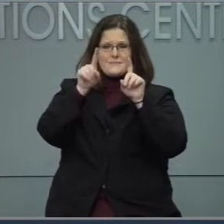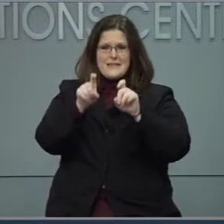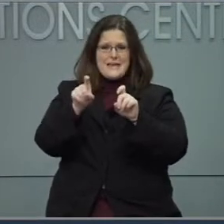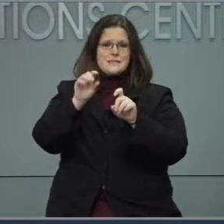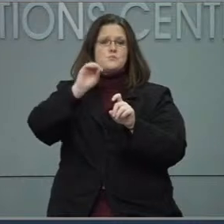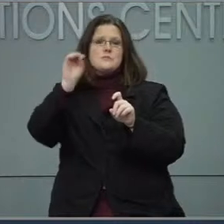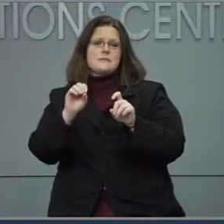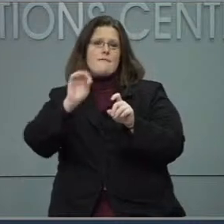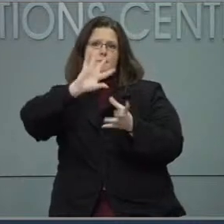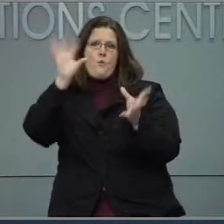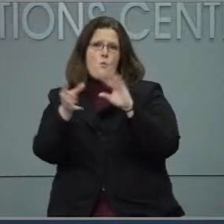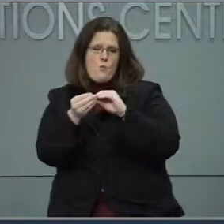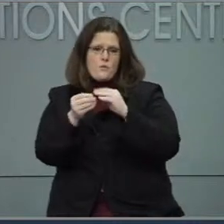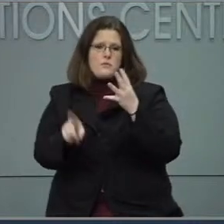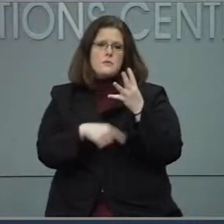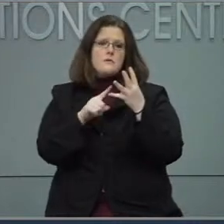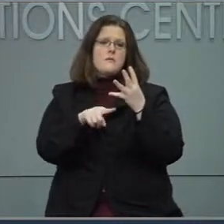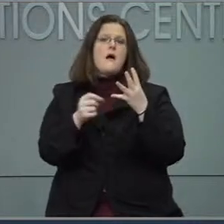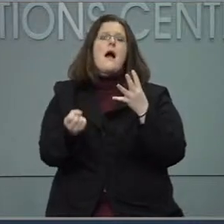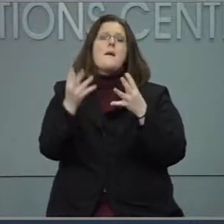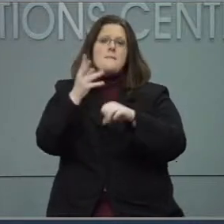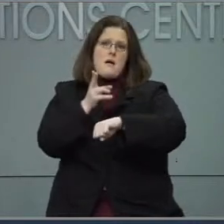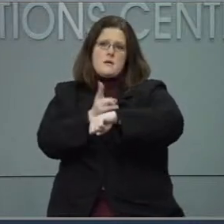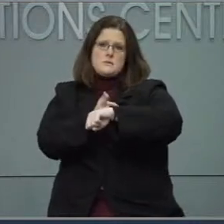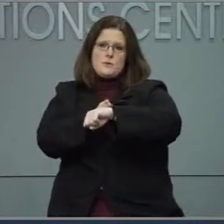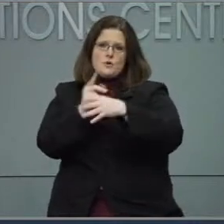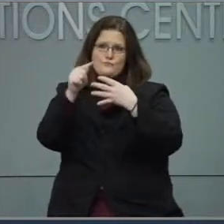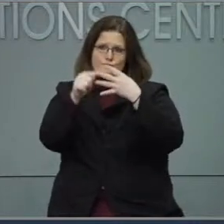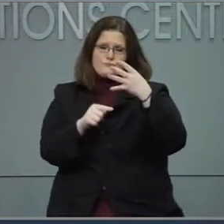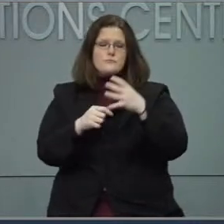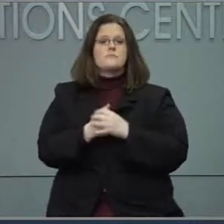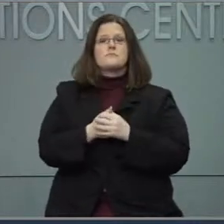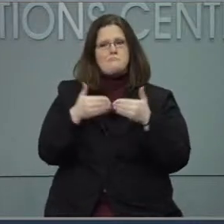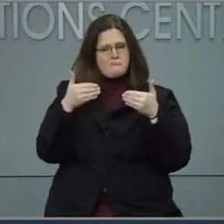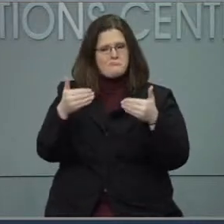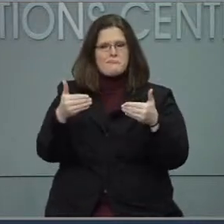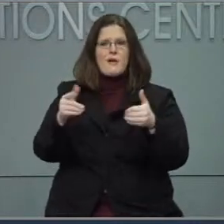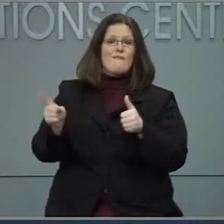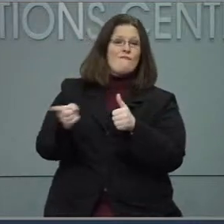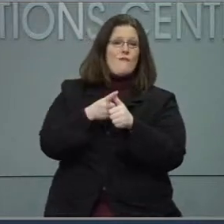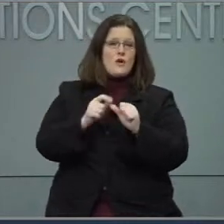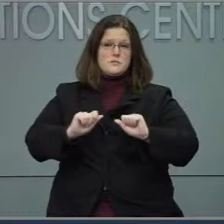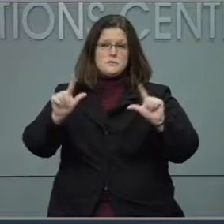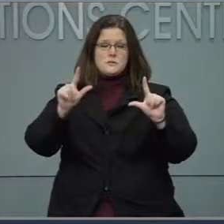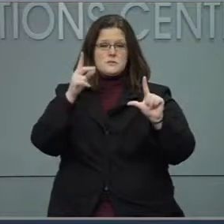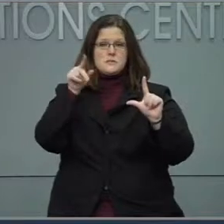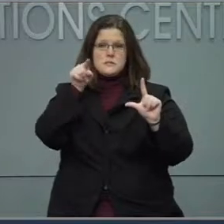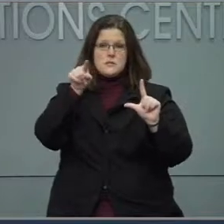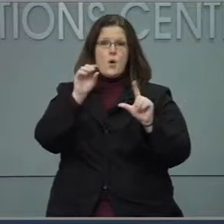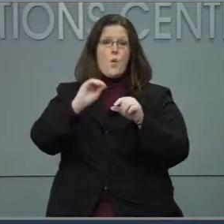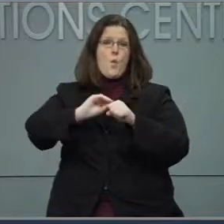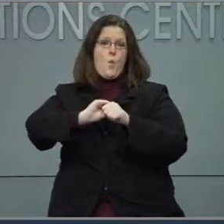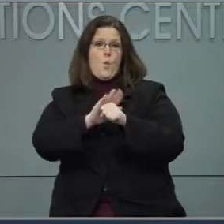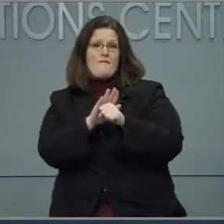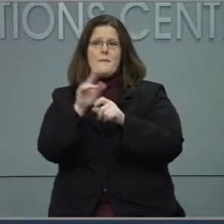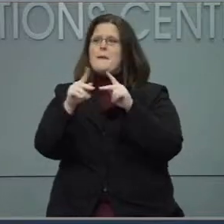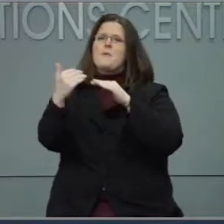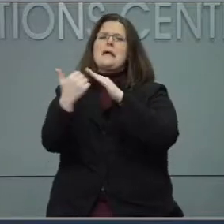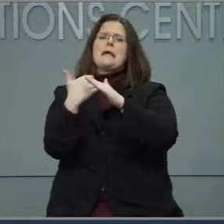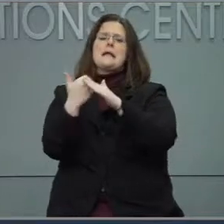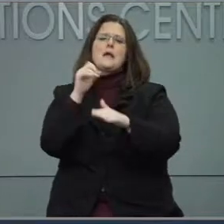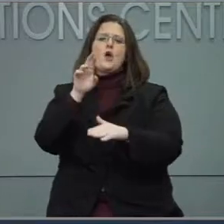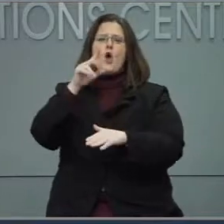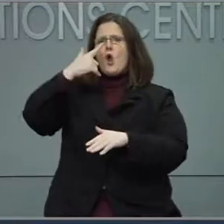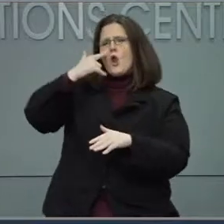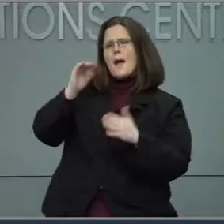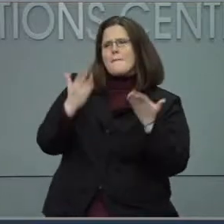in. This first graph looks at people who come to the emergency department with COVID-like symptoms over the past year. And you can see when